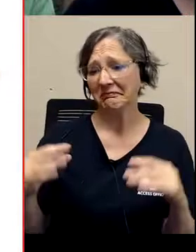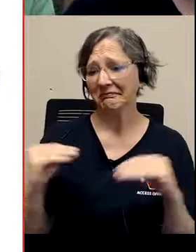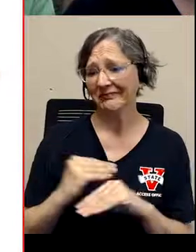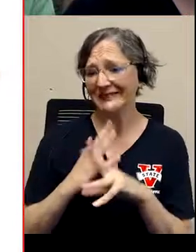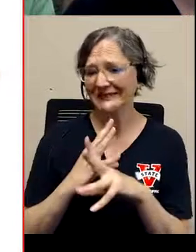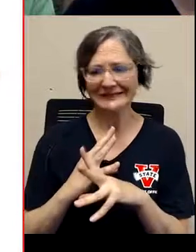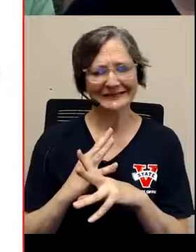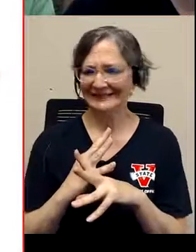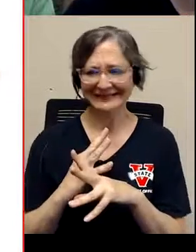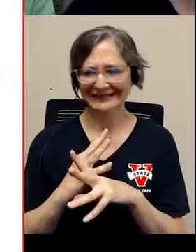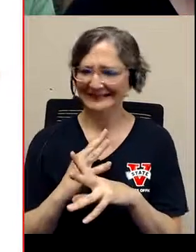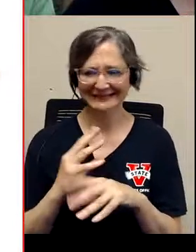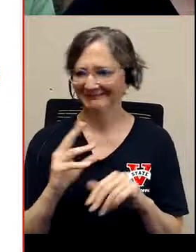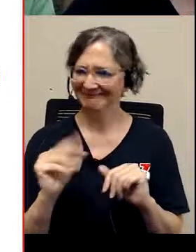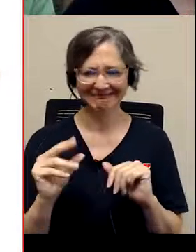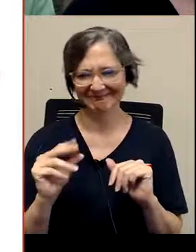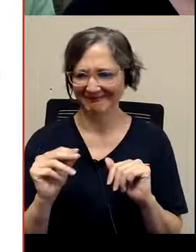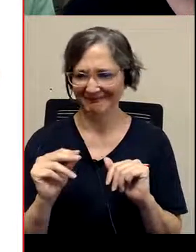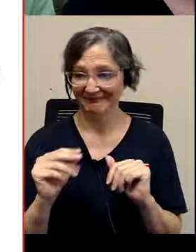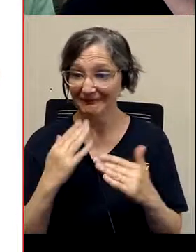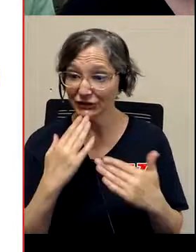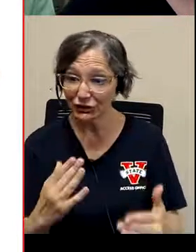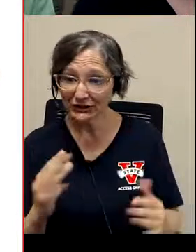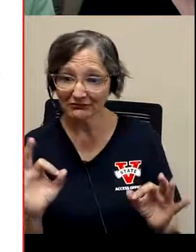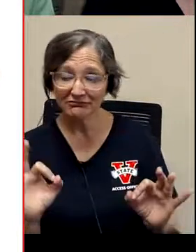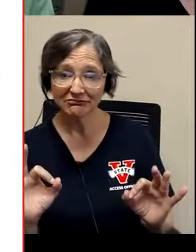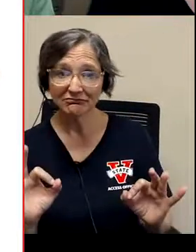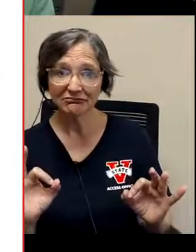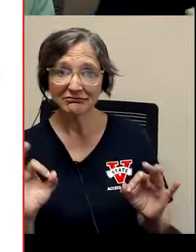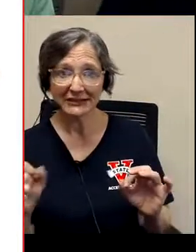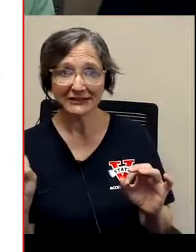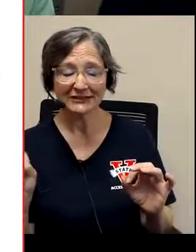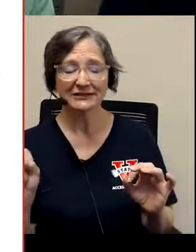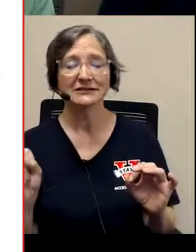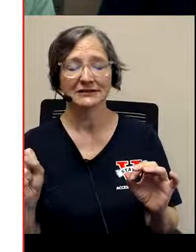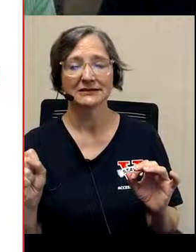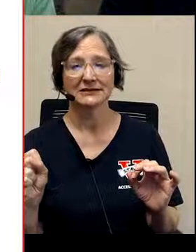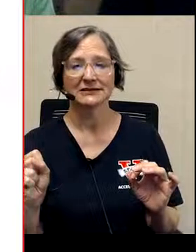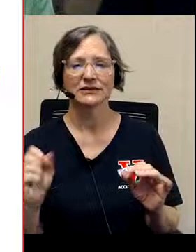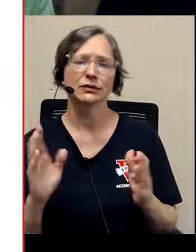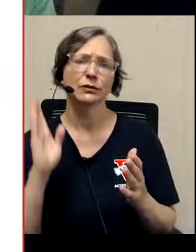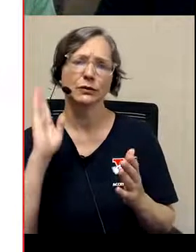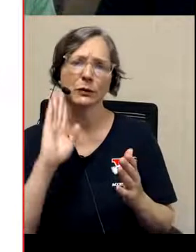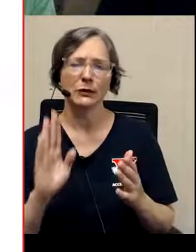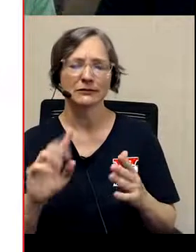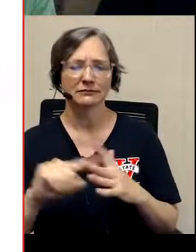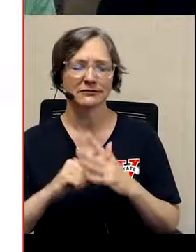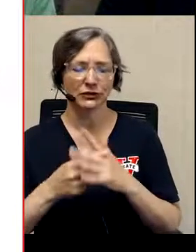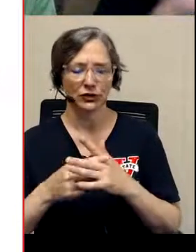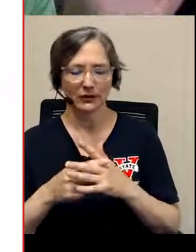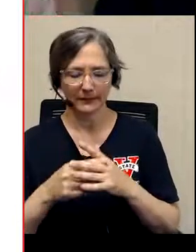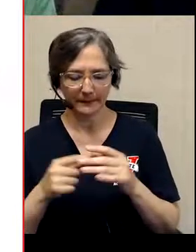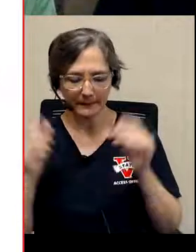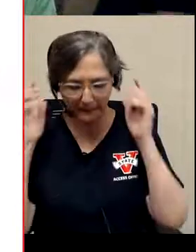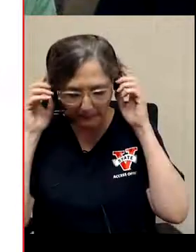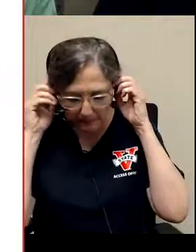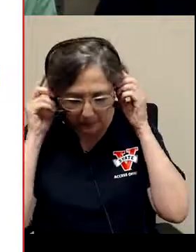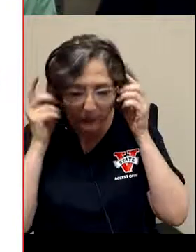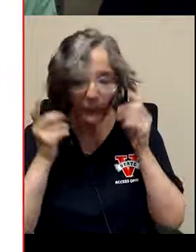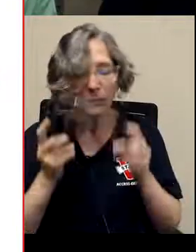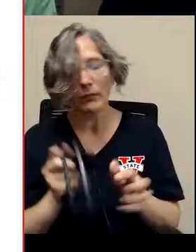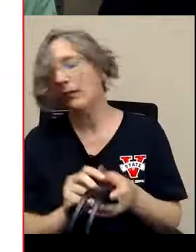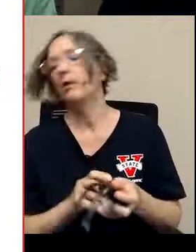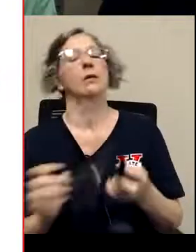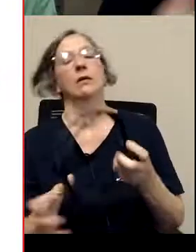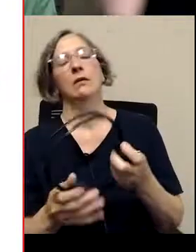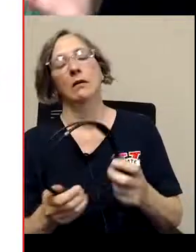will we? Okay, is that good? Are we good? Yes. All right, well, we'll go ahead and get started. So thank you again so